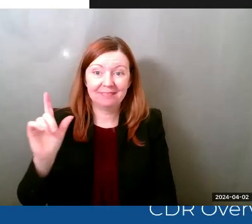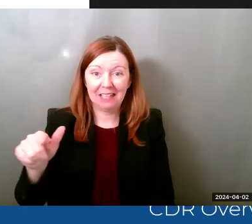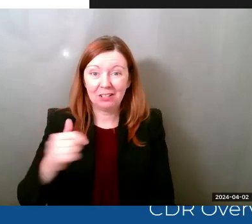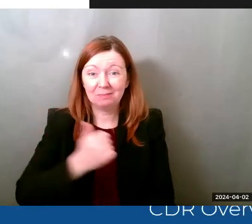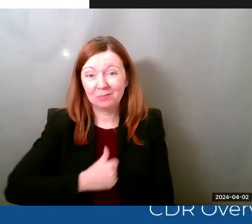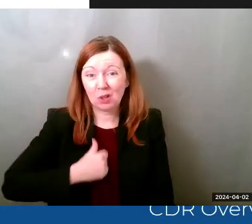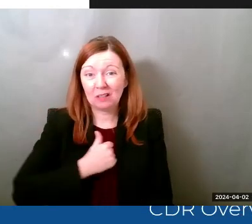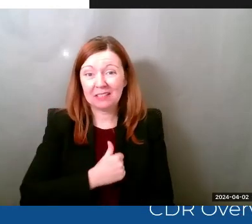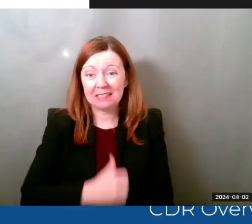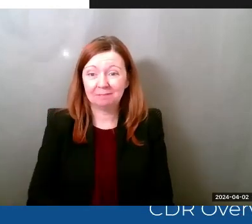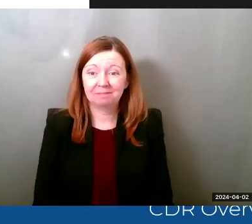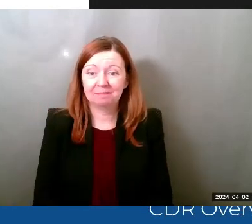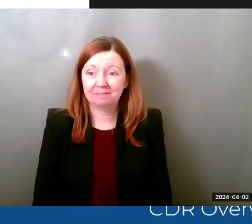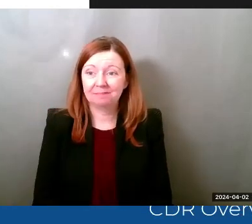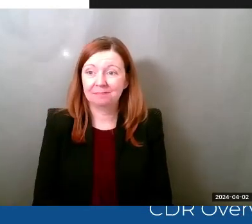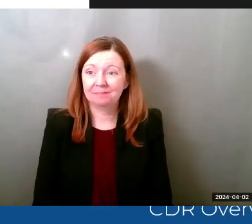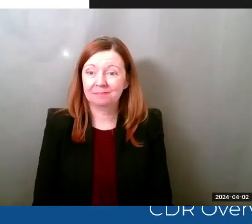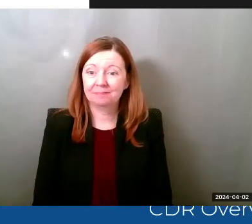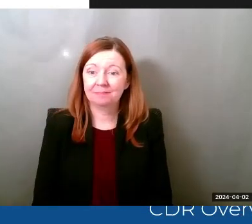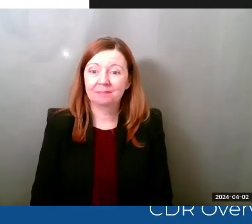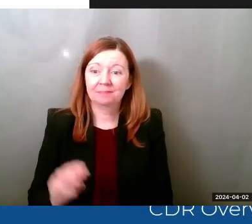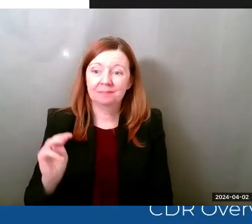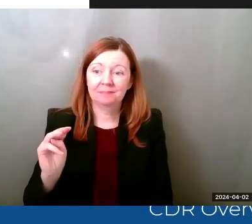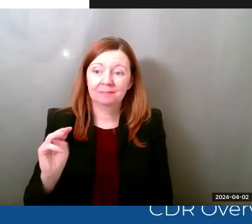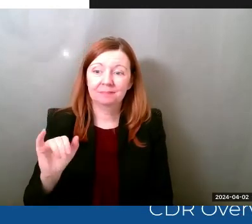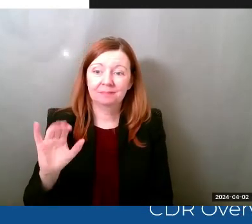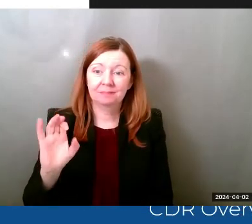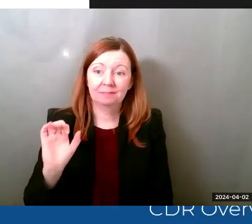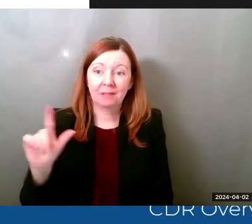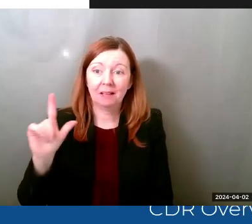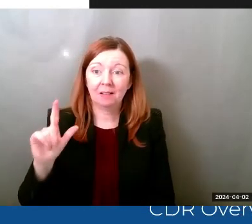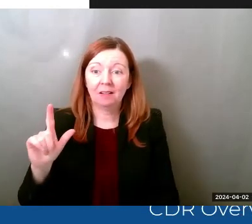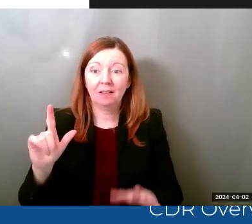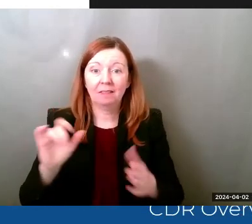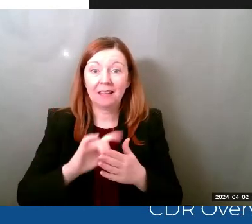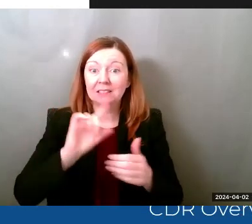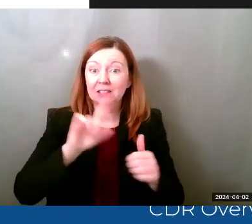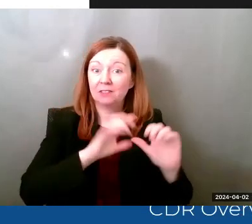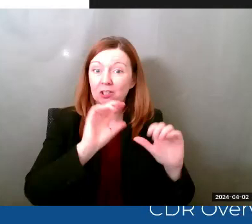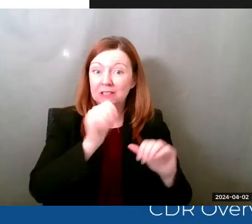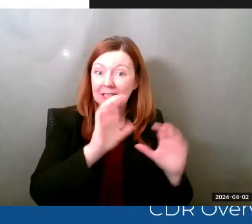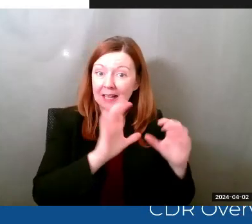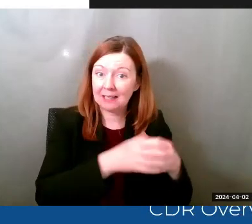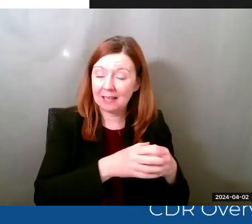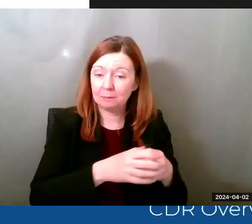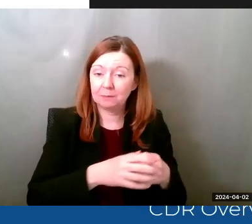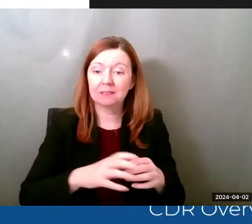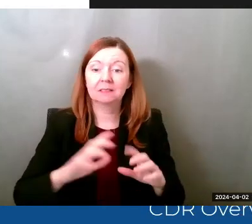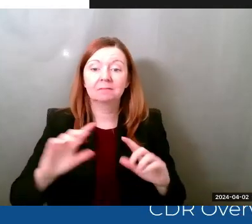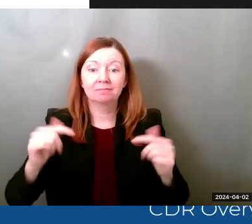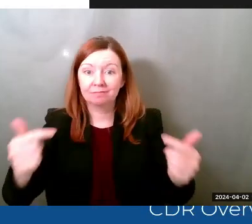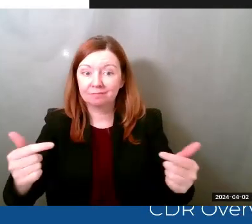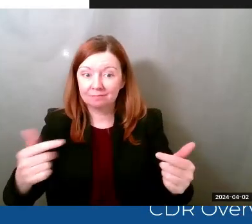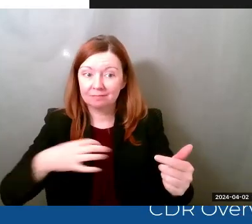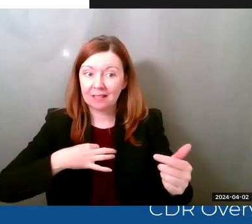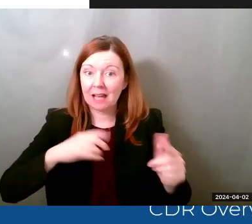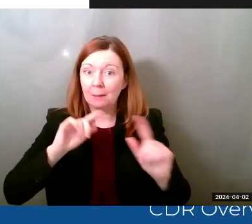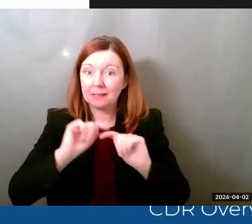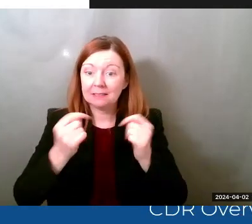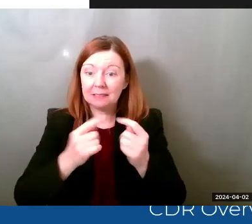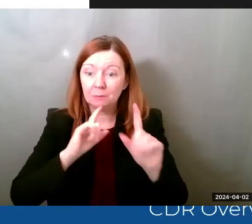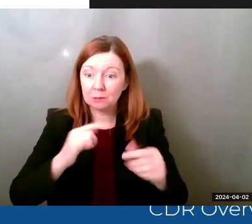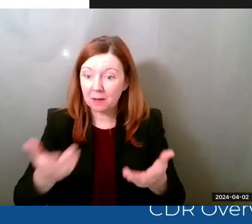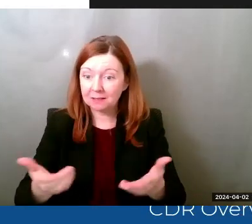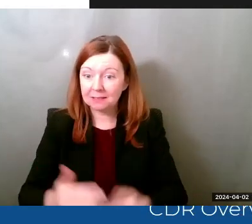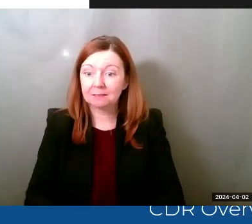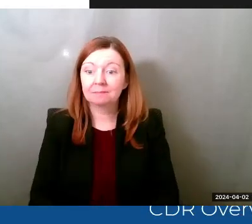Sorry about that, sir. Michael, we'll open it up. That's the first 10 names. We'll open it up to the applicant team. You respond?